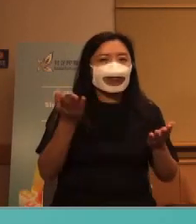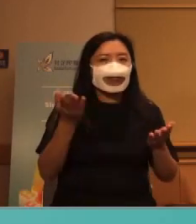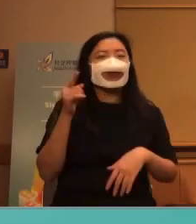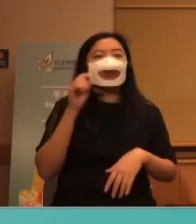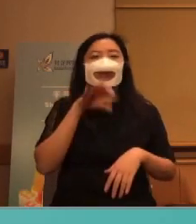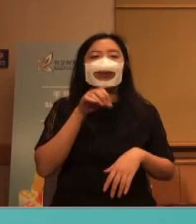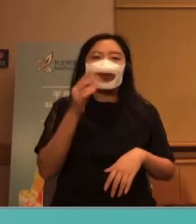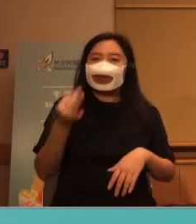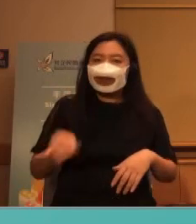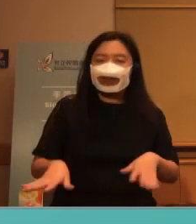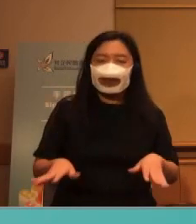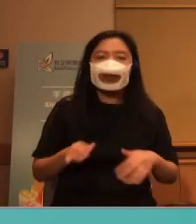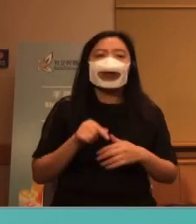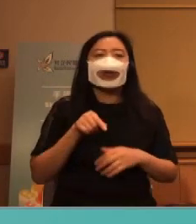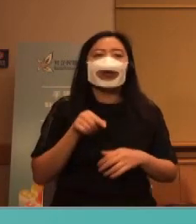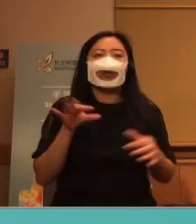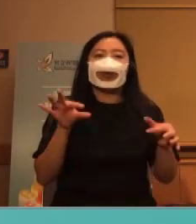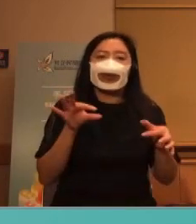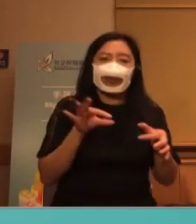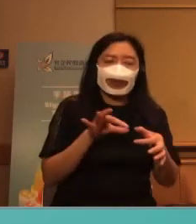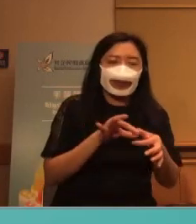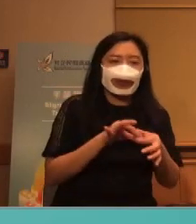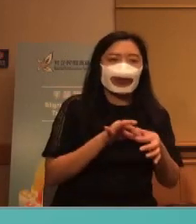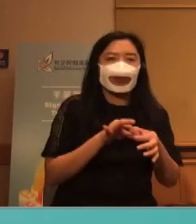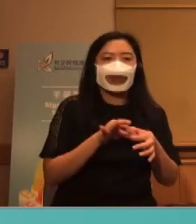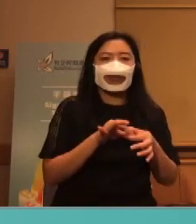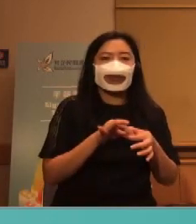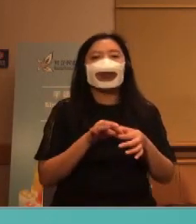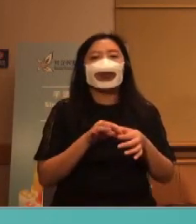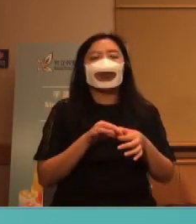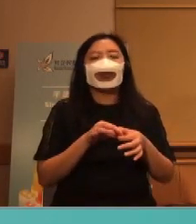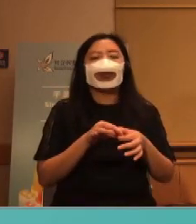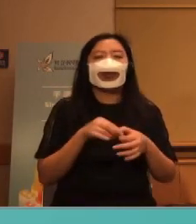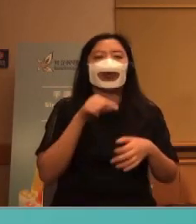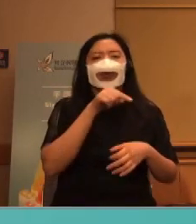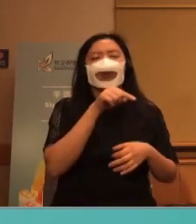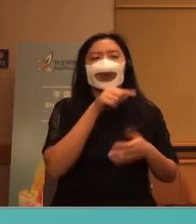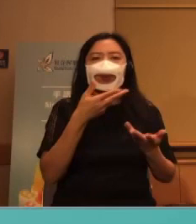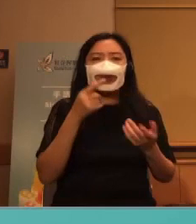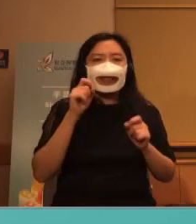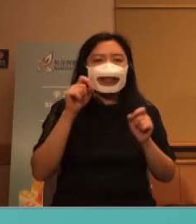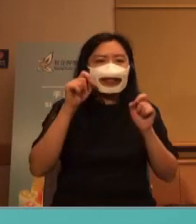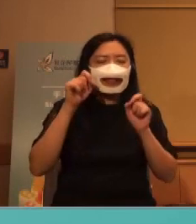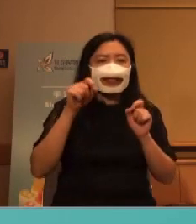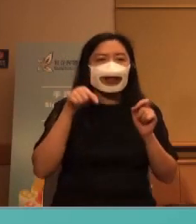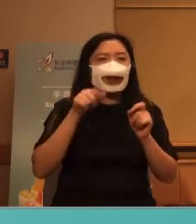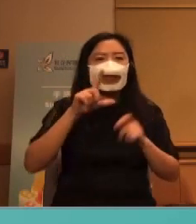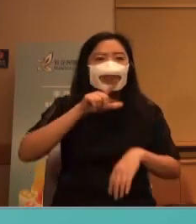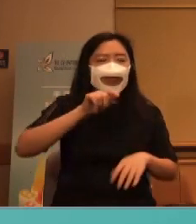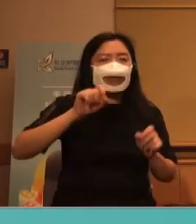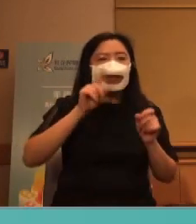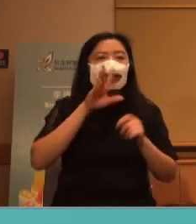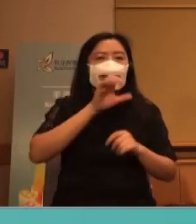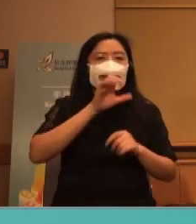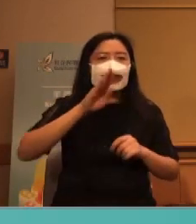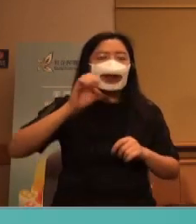Terra ecosystem and Luna exploding, and then obviously SBF and FTX and Alameda, you know, that